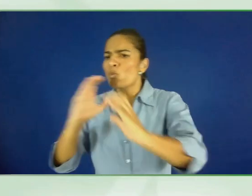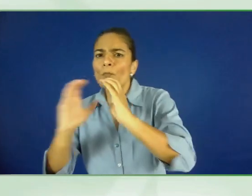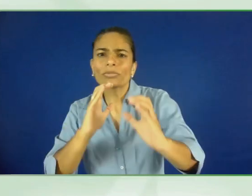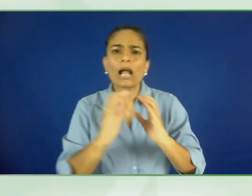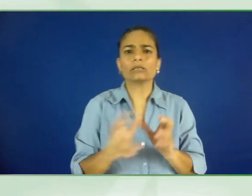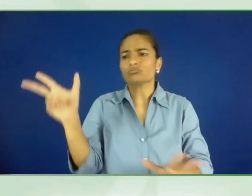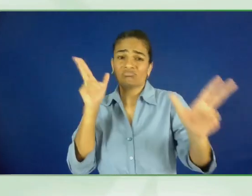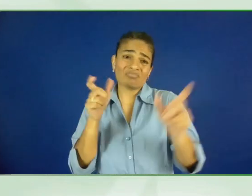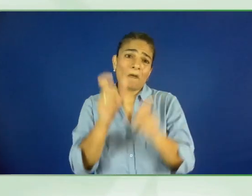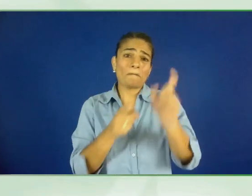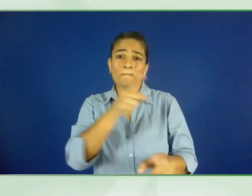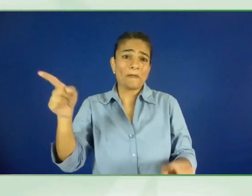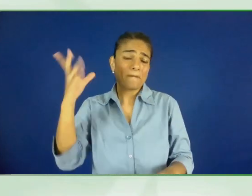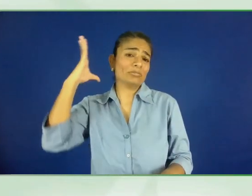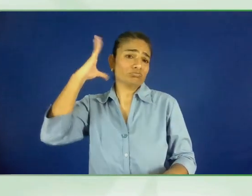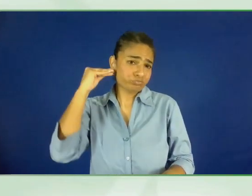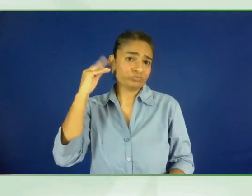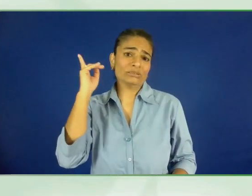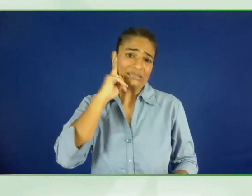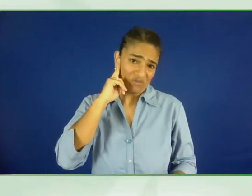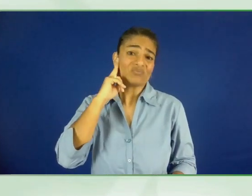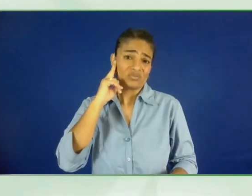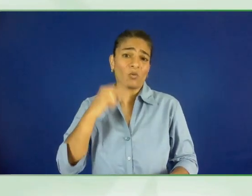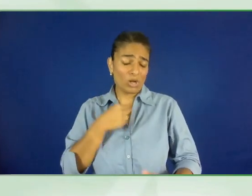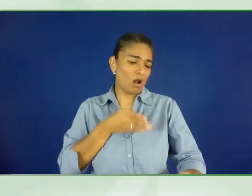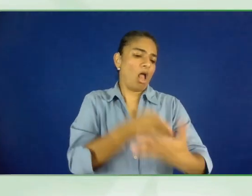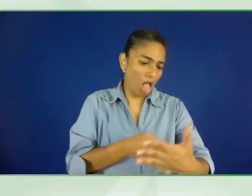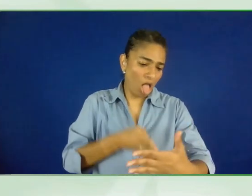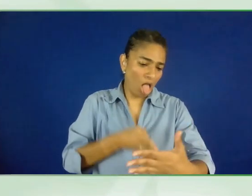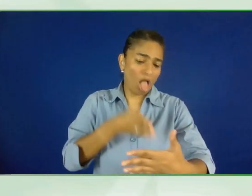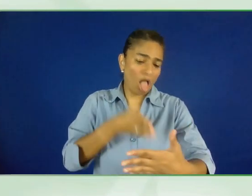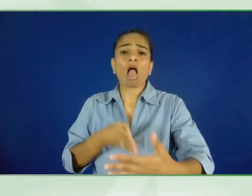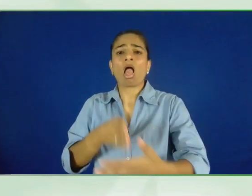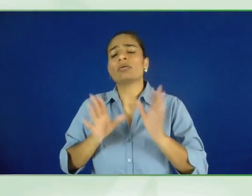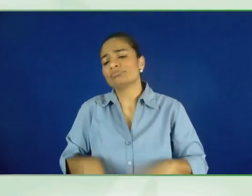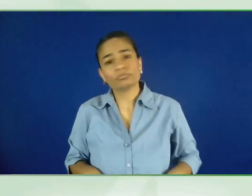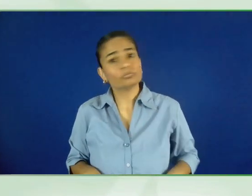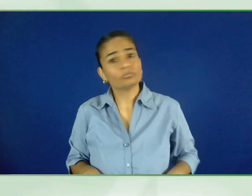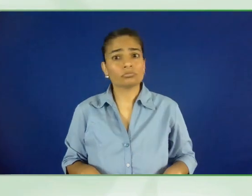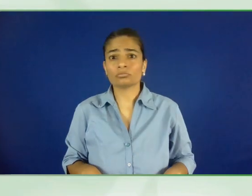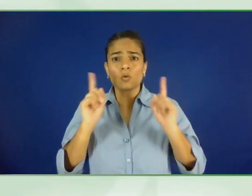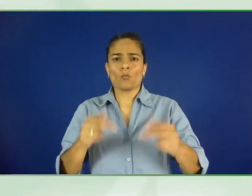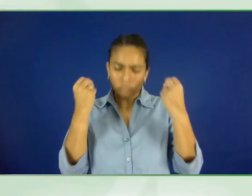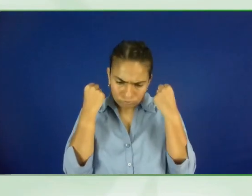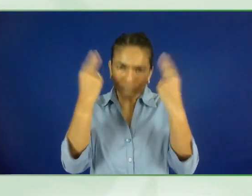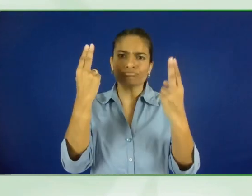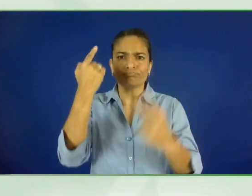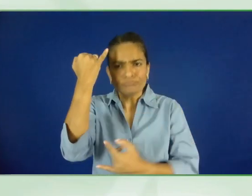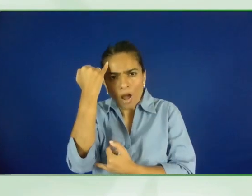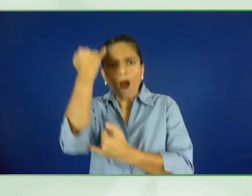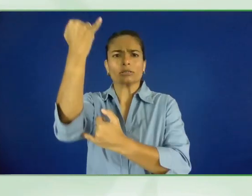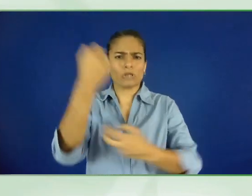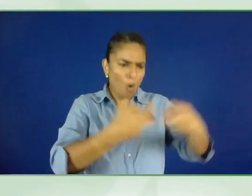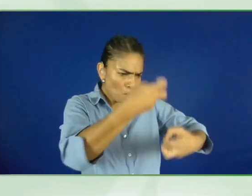long as we take the initiative to think about problems and solve them, we can always break through the